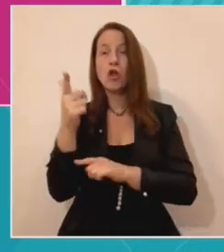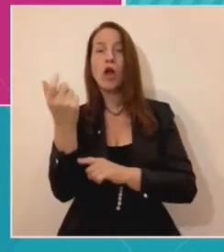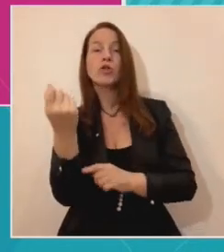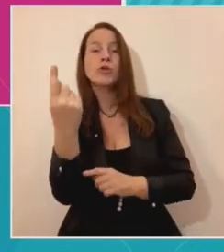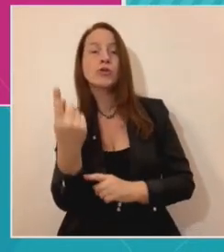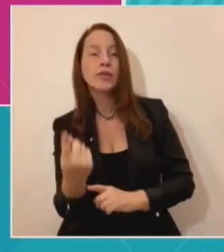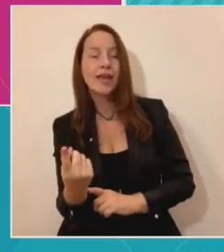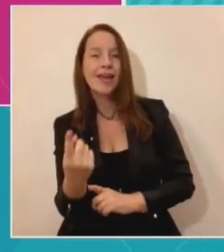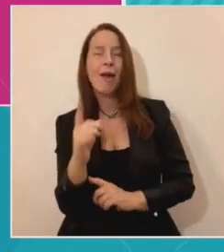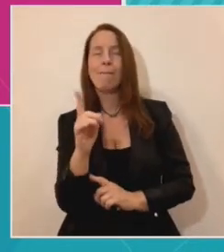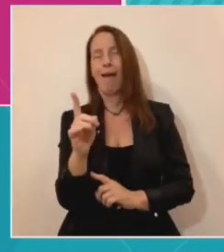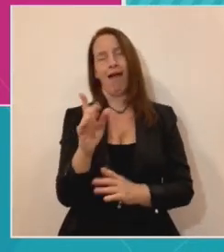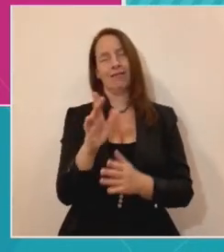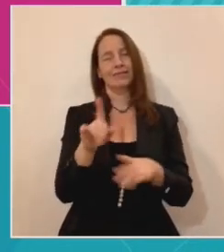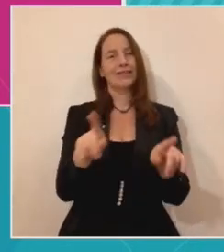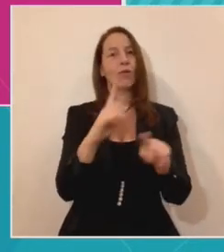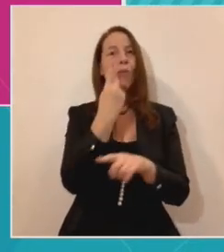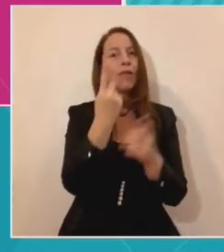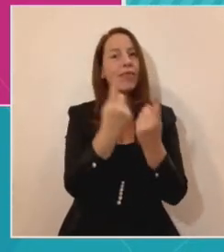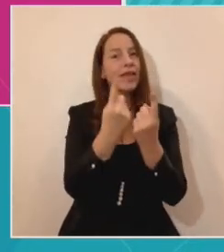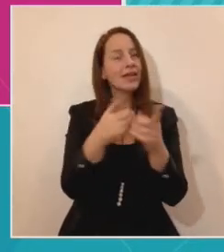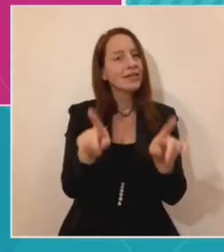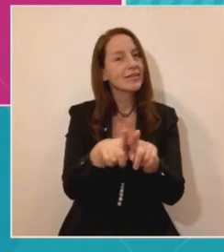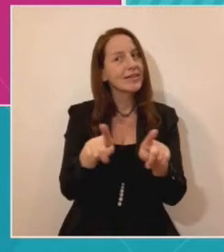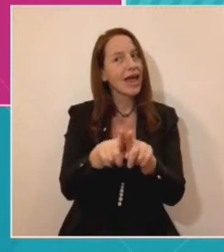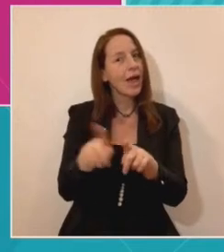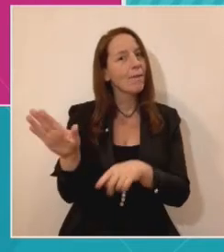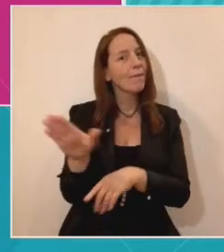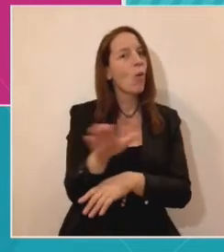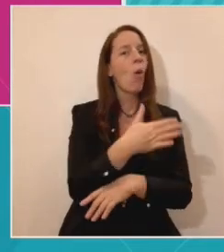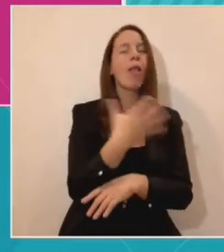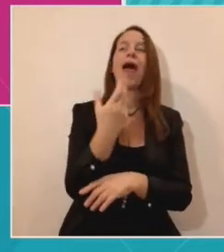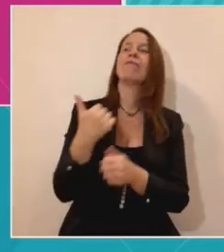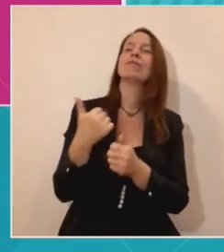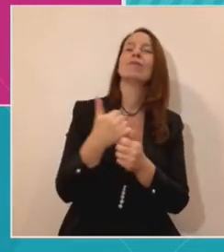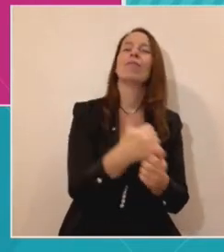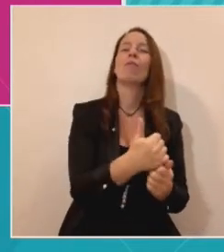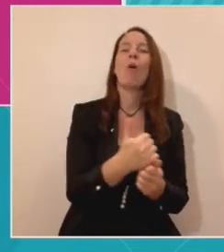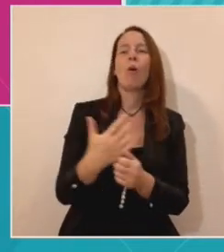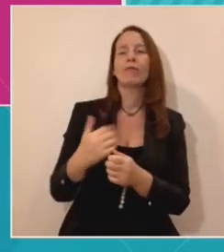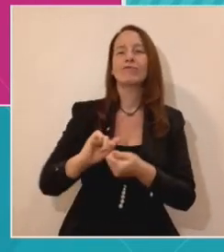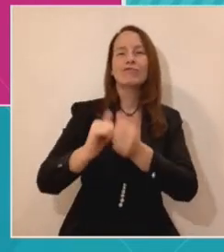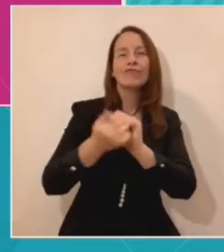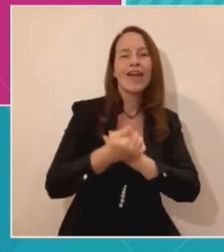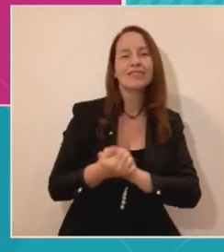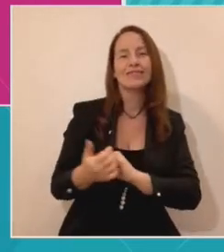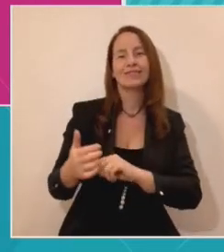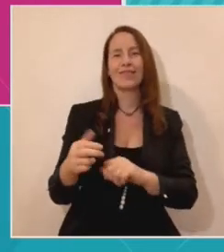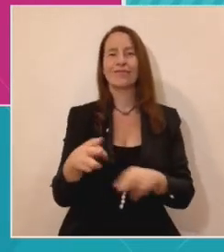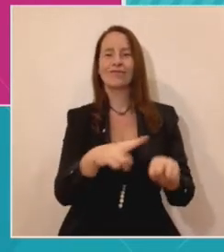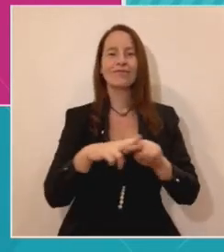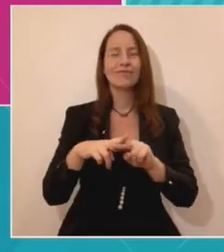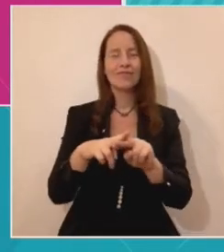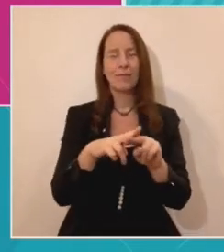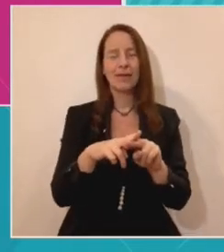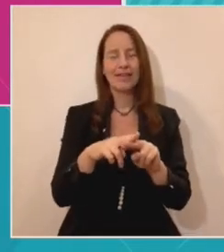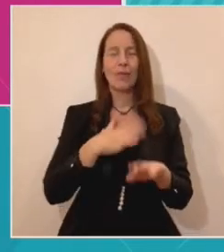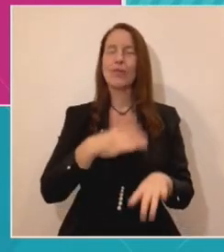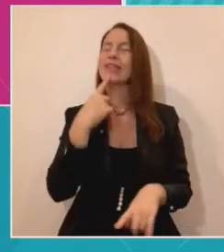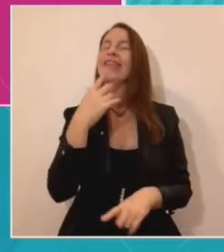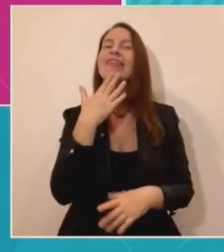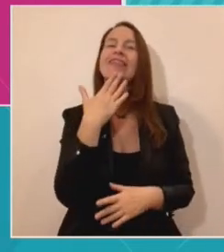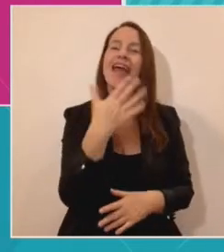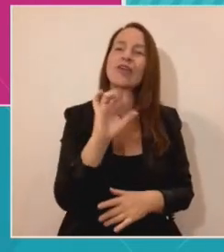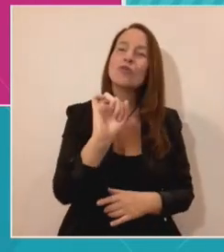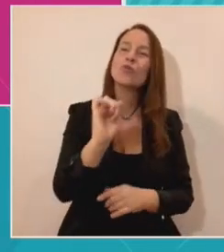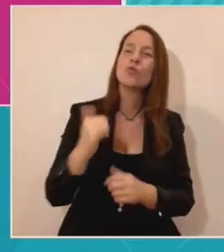not have reached this point without the support of your family and friends. And I'd like to take a moment to extend my thanks to all your supporters who are